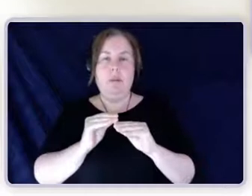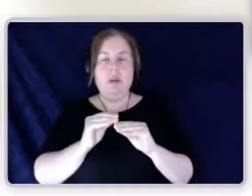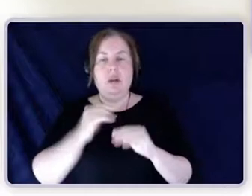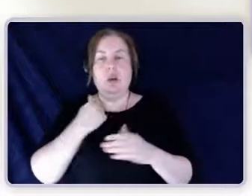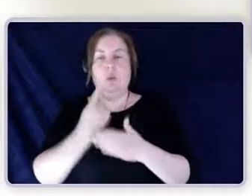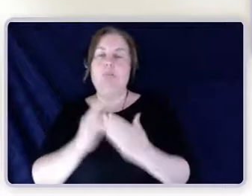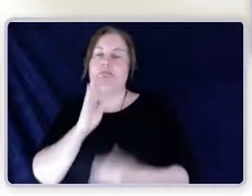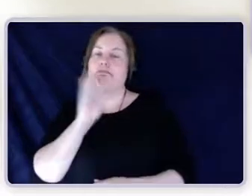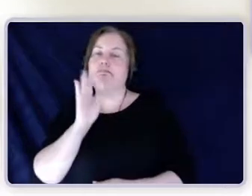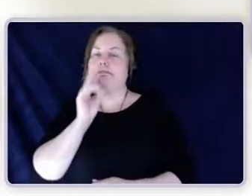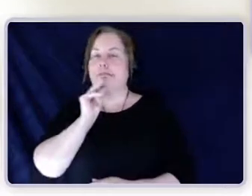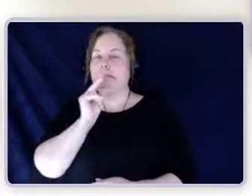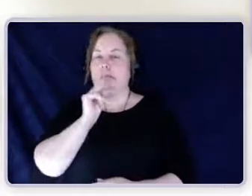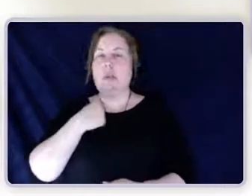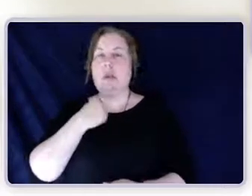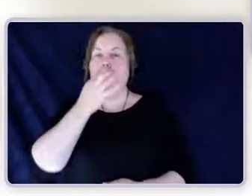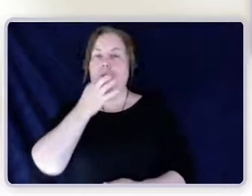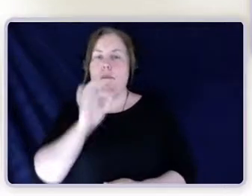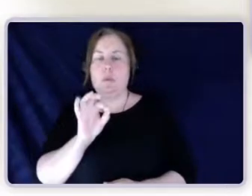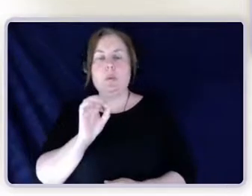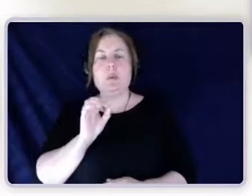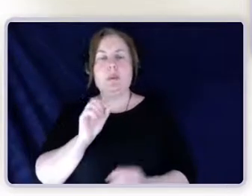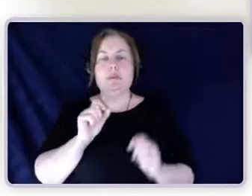was pressing the button,